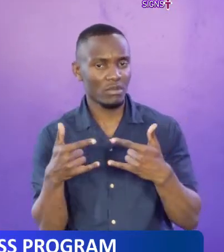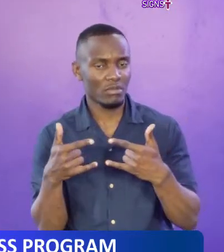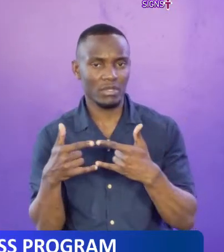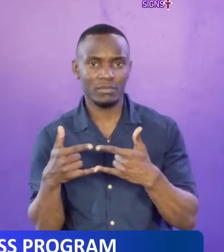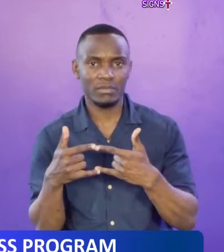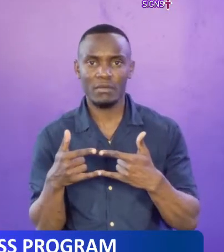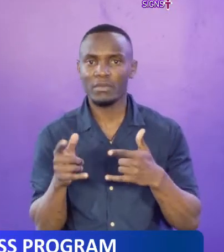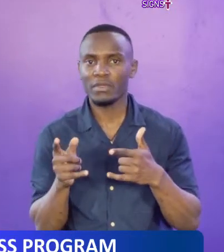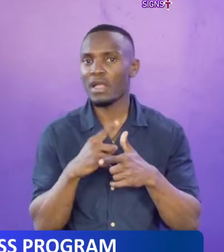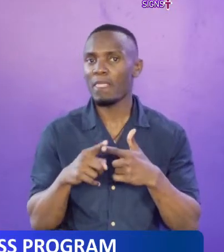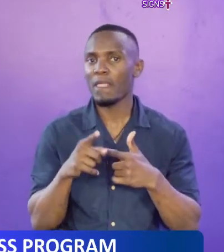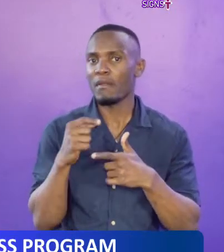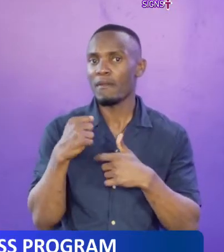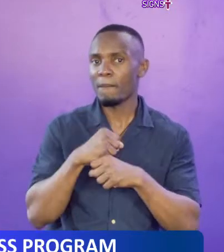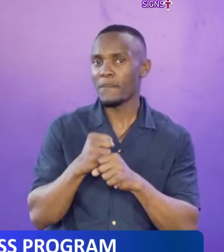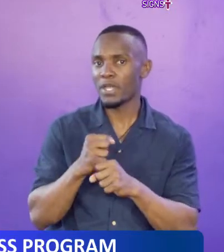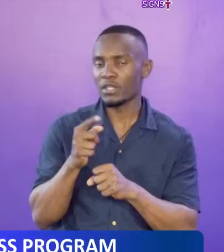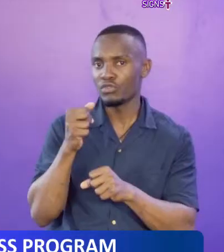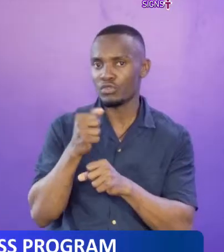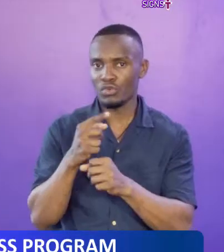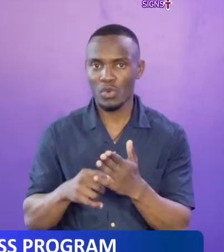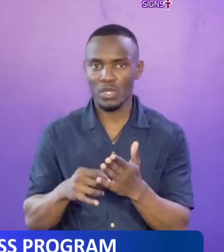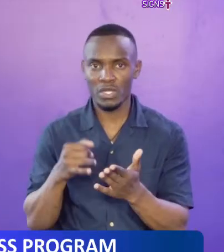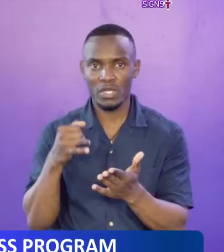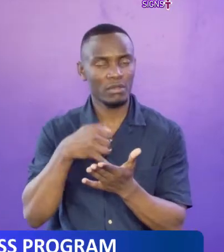like, this is something that we must be a part of?